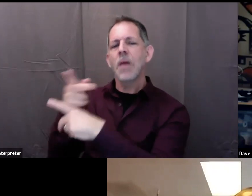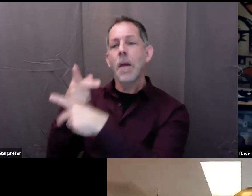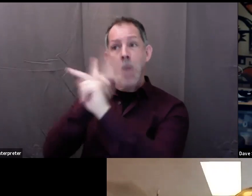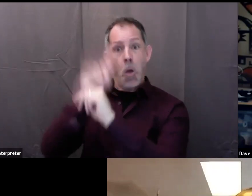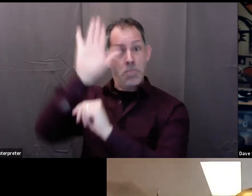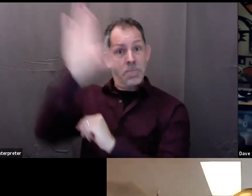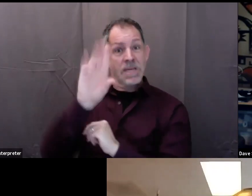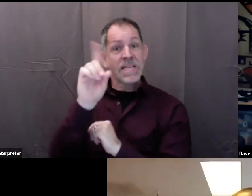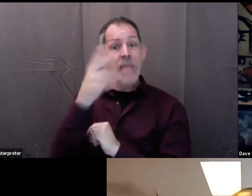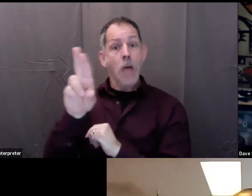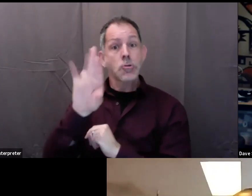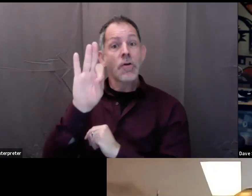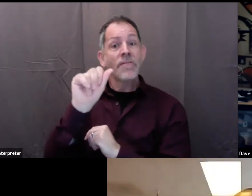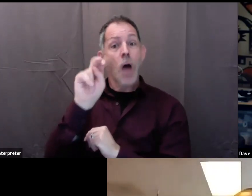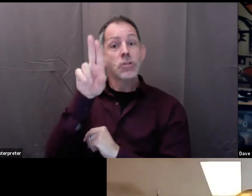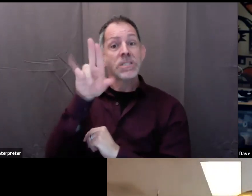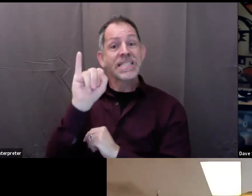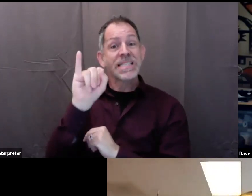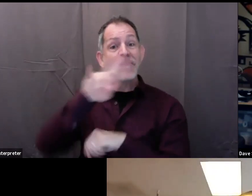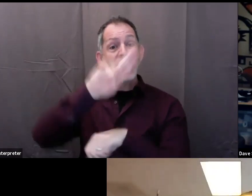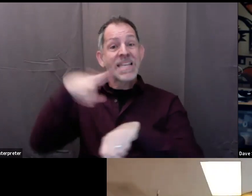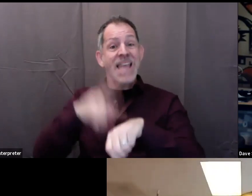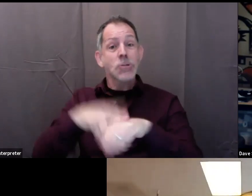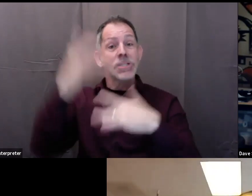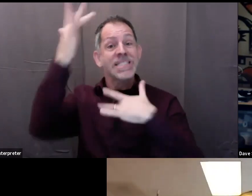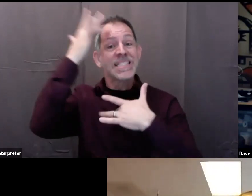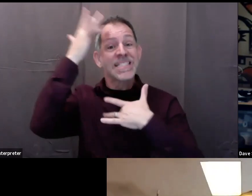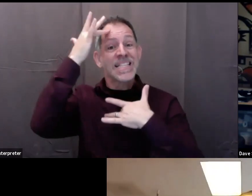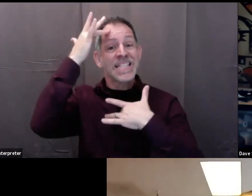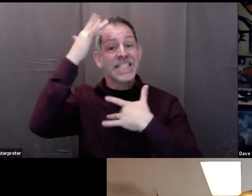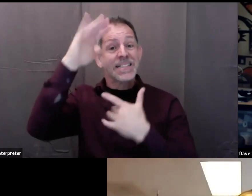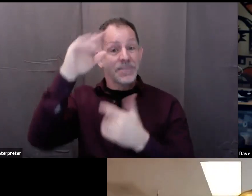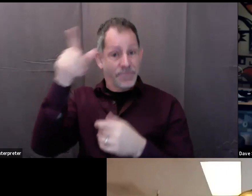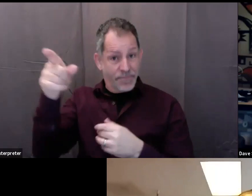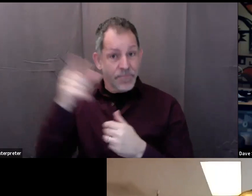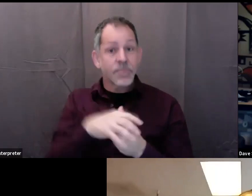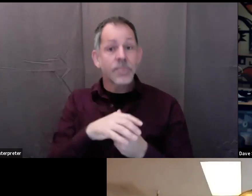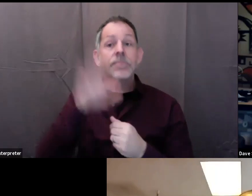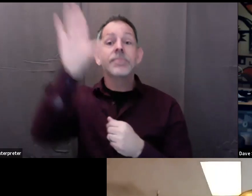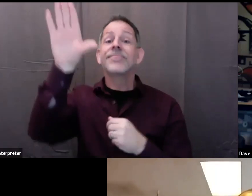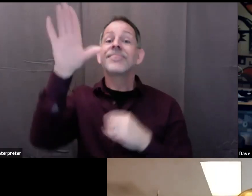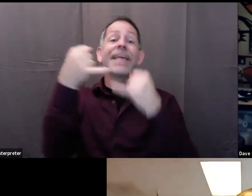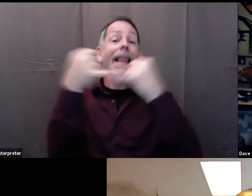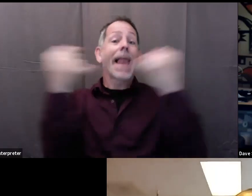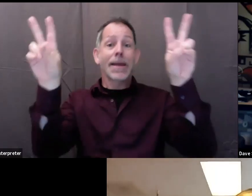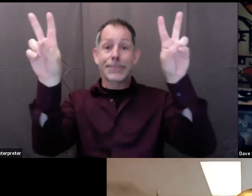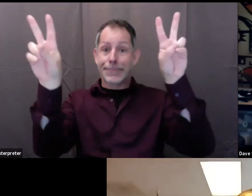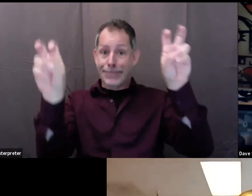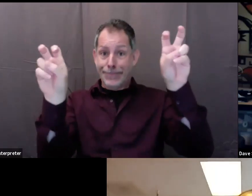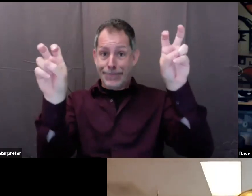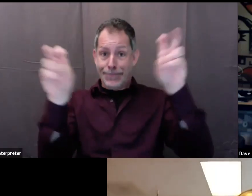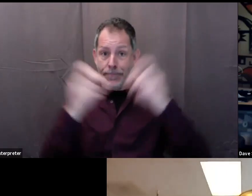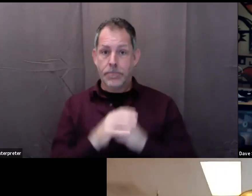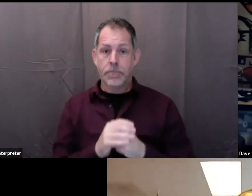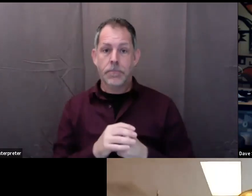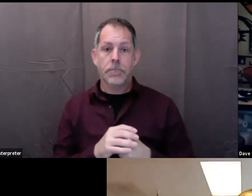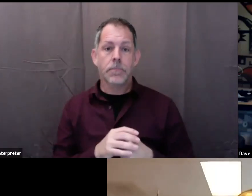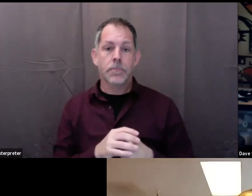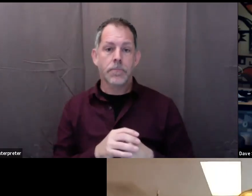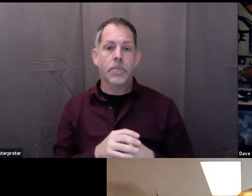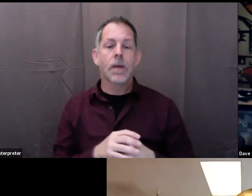the information on our timelines. And so, like Executive Summers, I'm eager for us